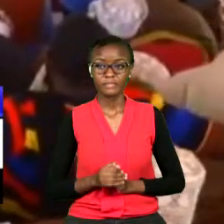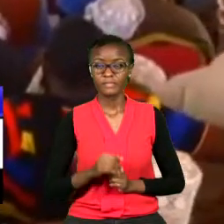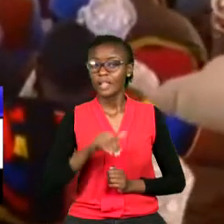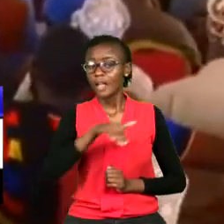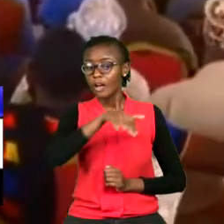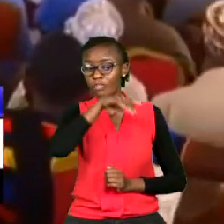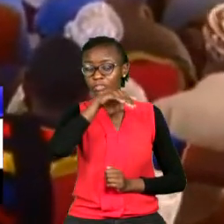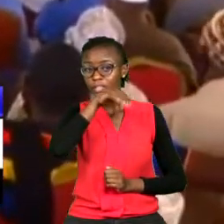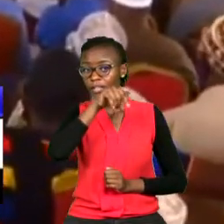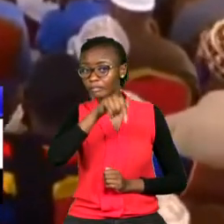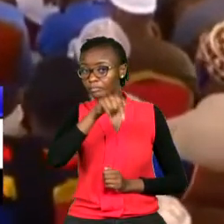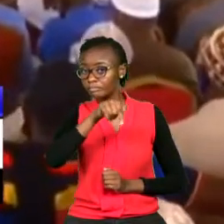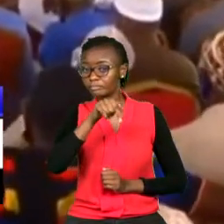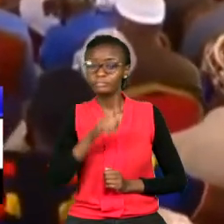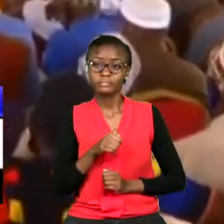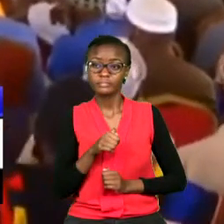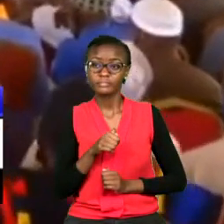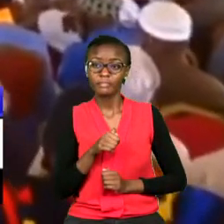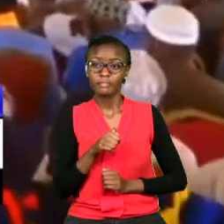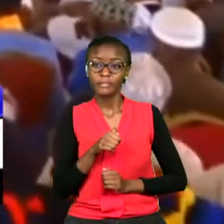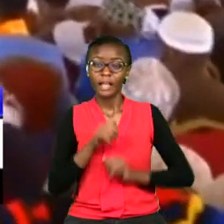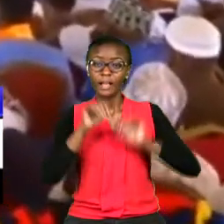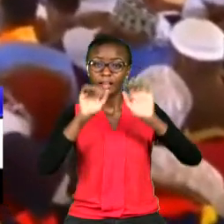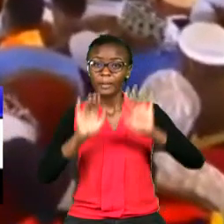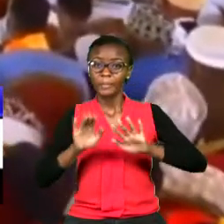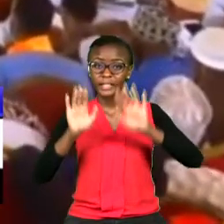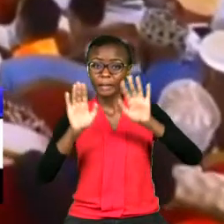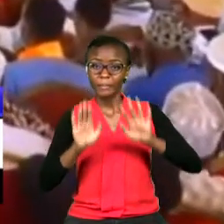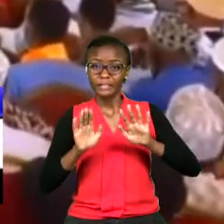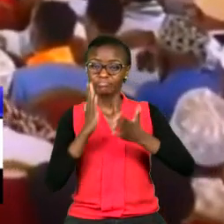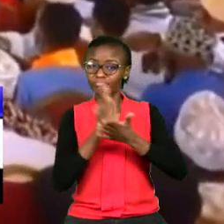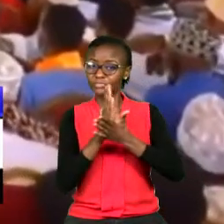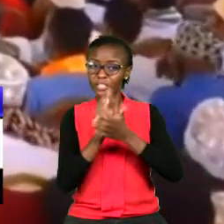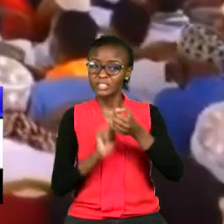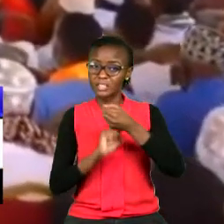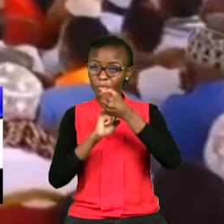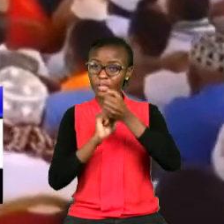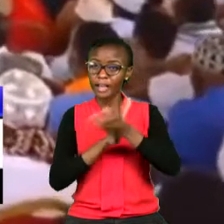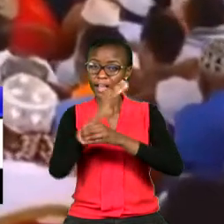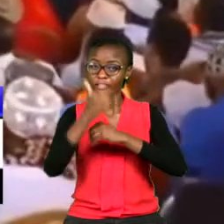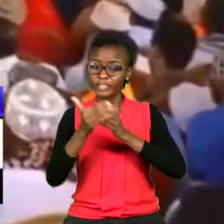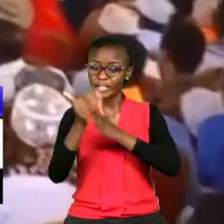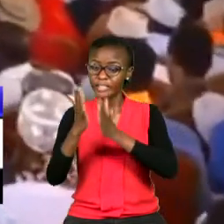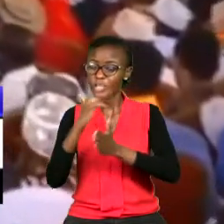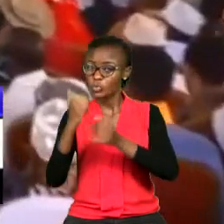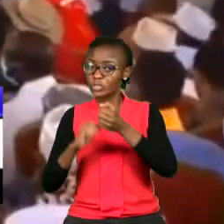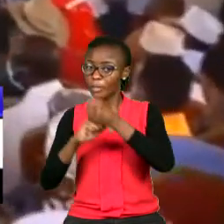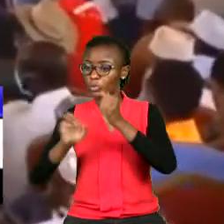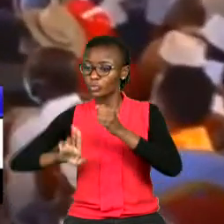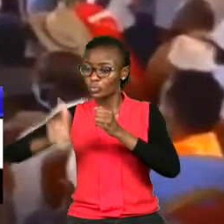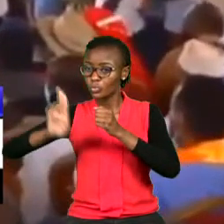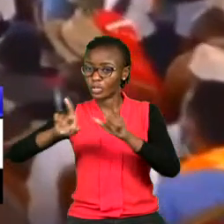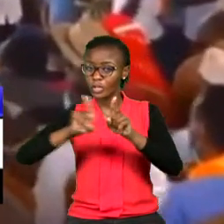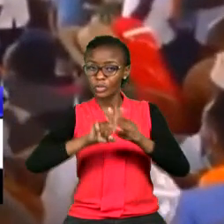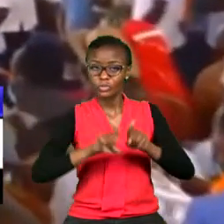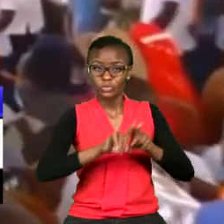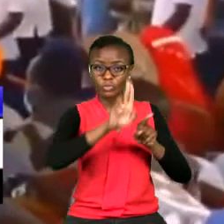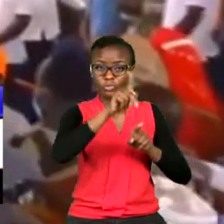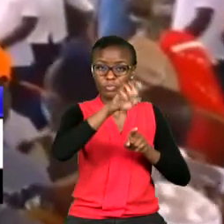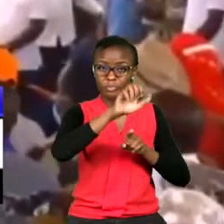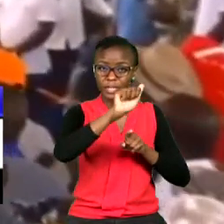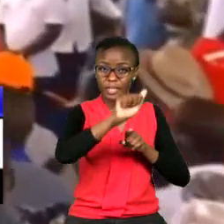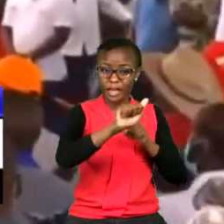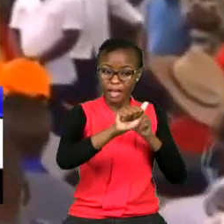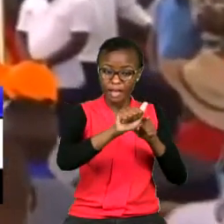Odinga's 2022 bid has received a boost after leaders allied to President Uhuru Kenyatta under the UPA movement led by Treasury Cabinet Secretary